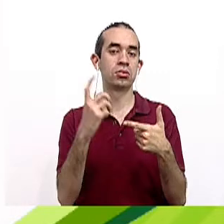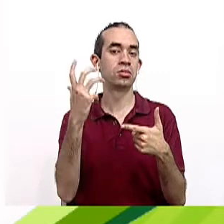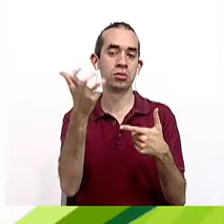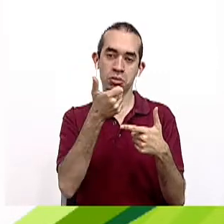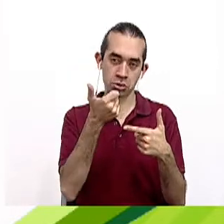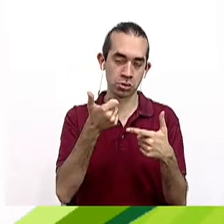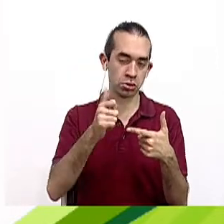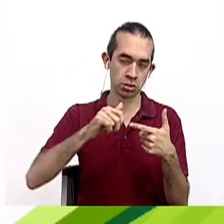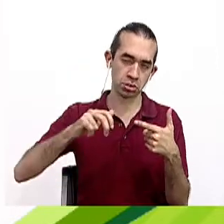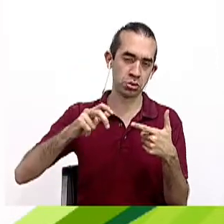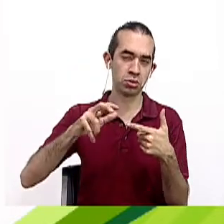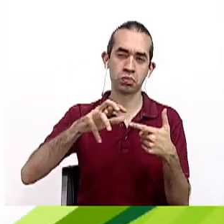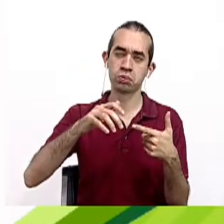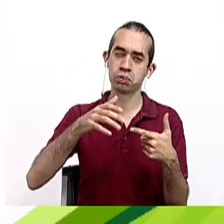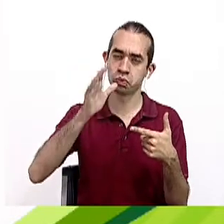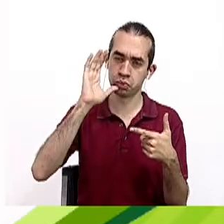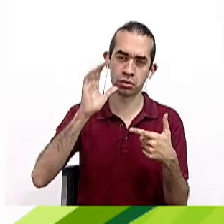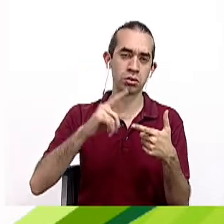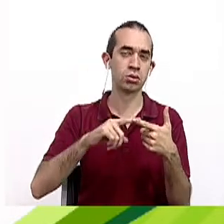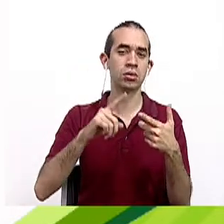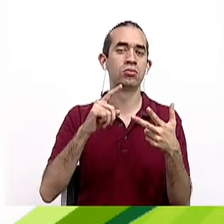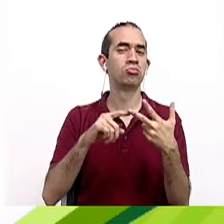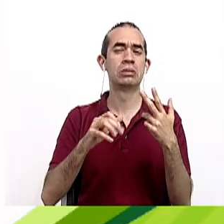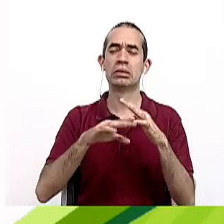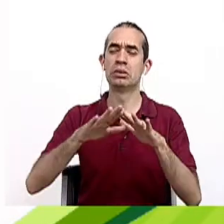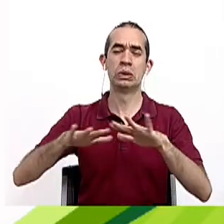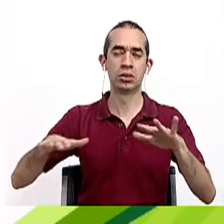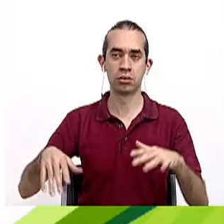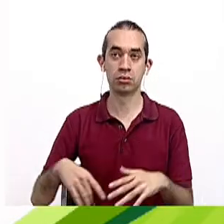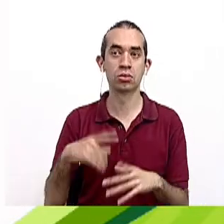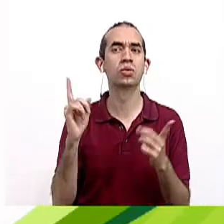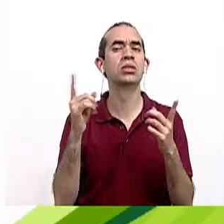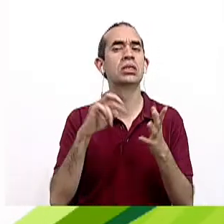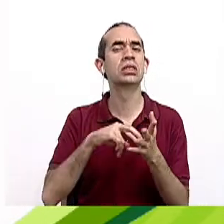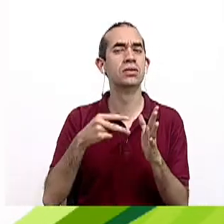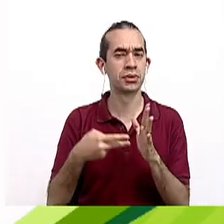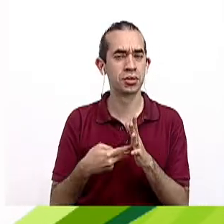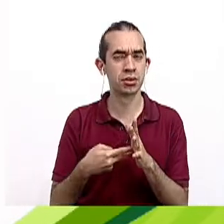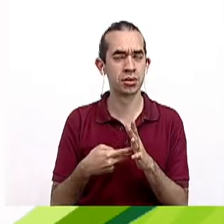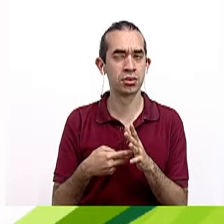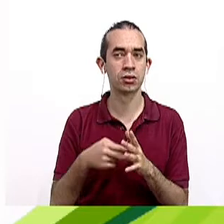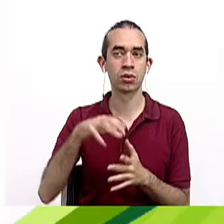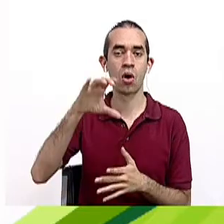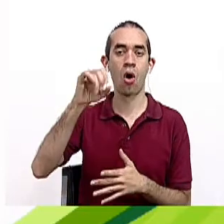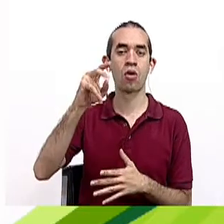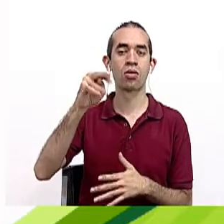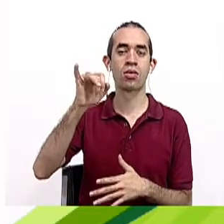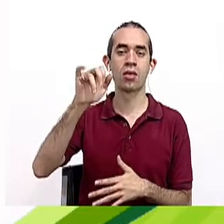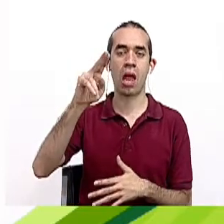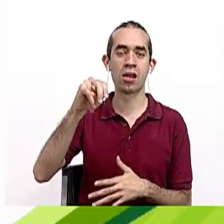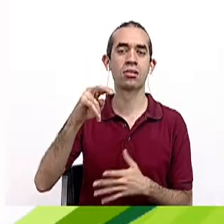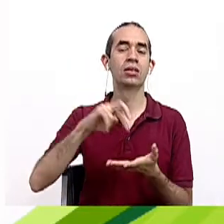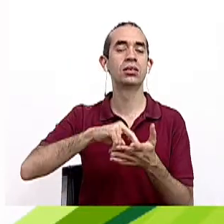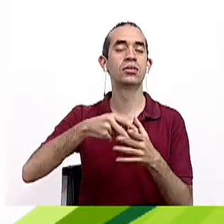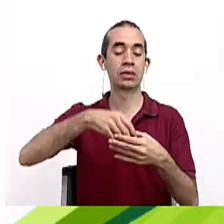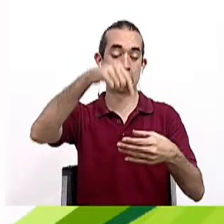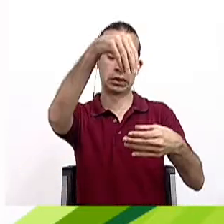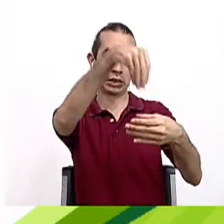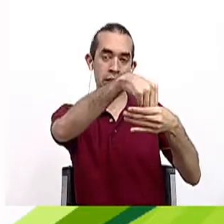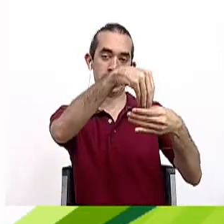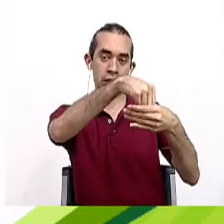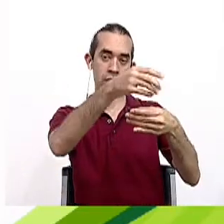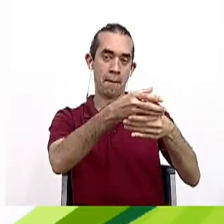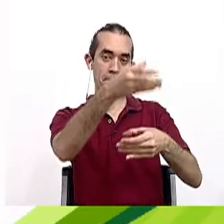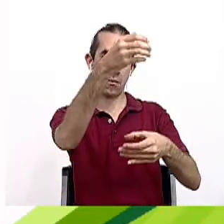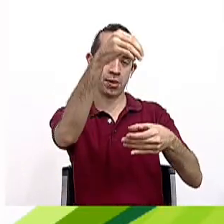general. Do you know the meaning of contain? Let's look at the picture. So contain is actually what is inside the